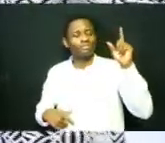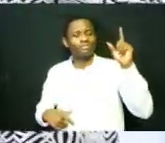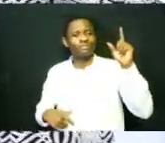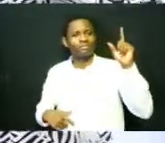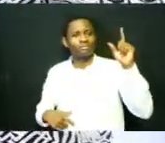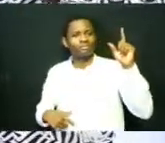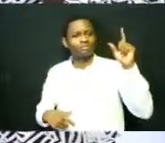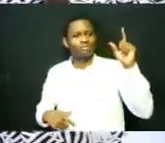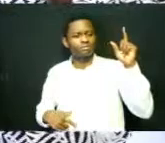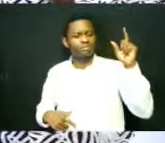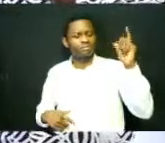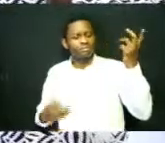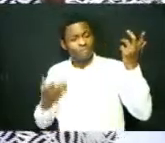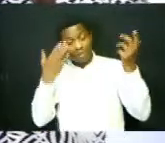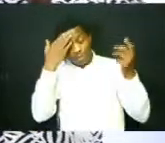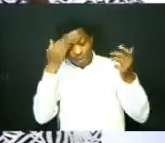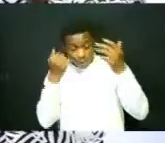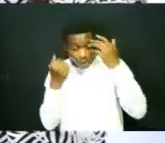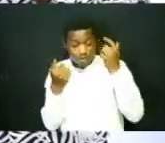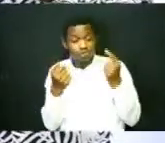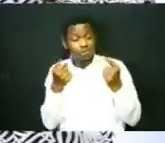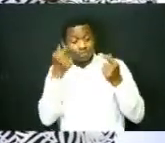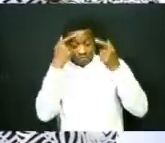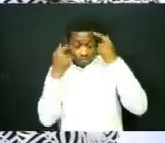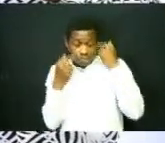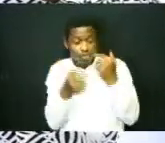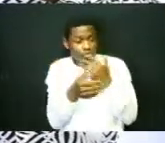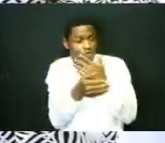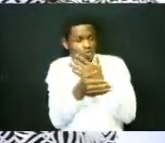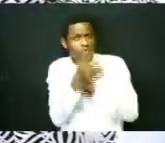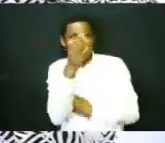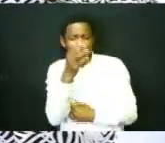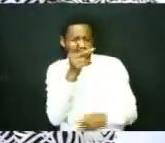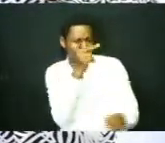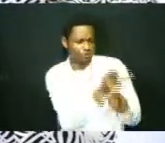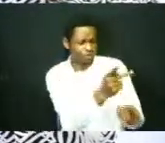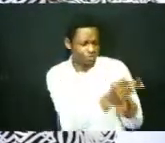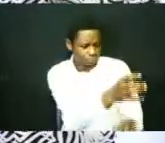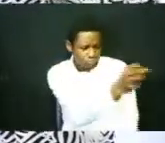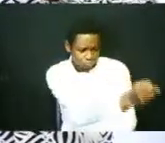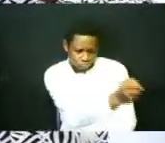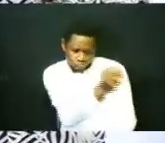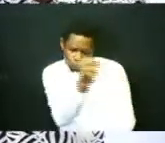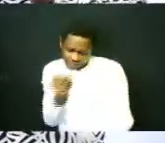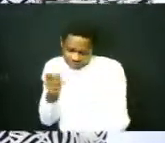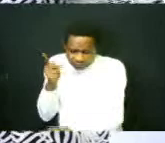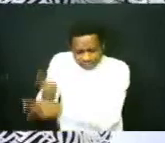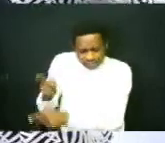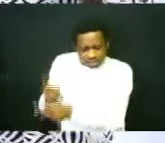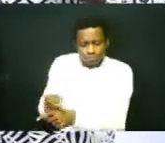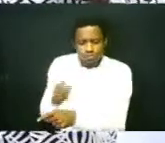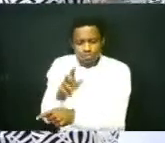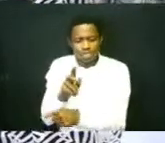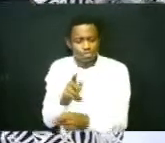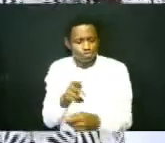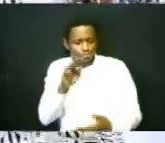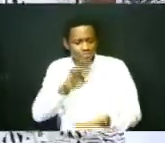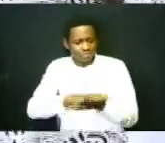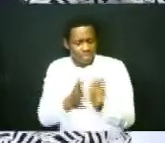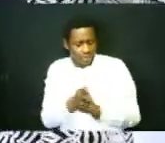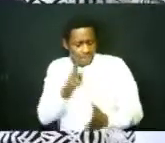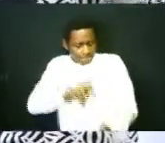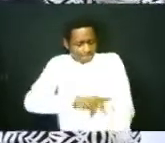because God has set her aside to carry the Savior of the world for 9 months.